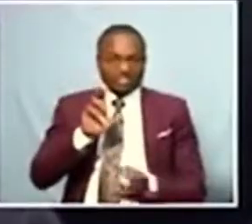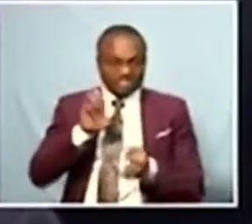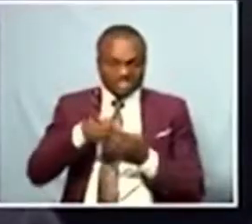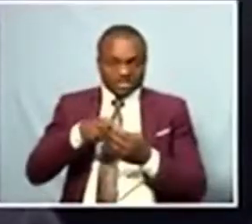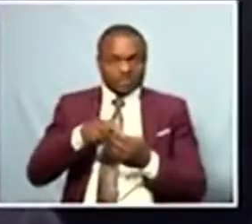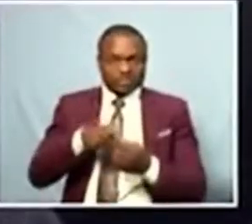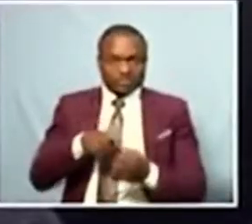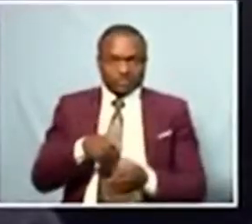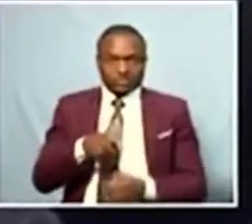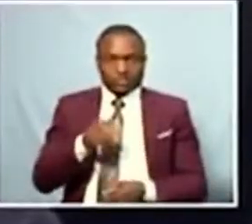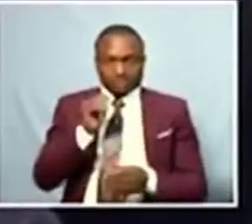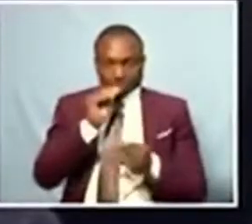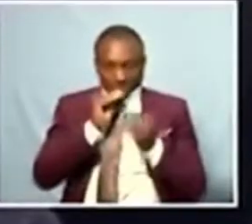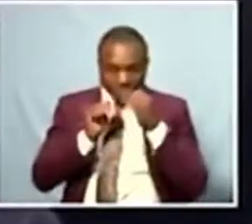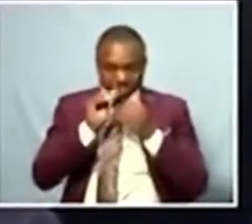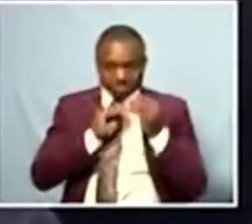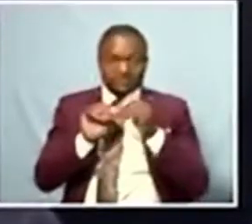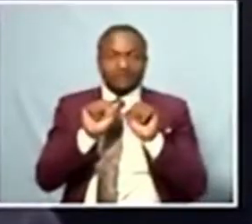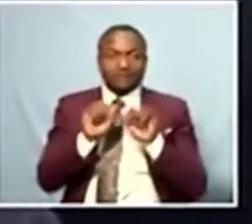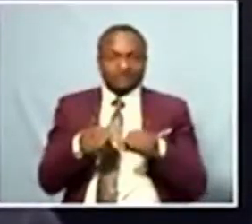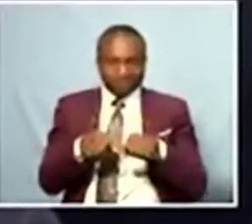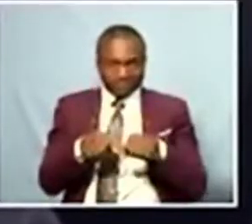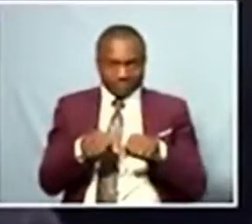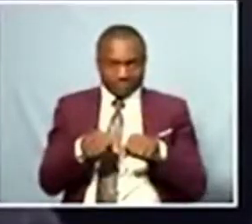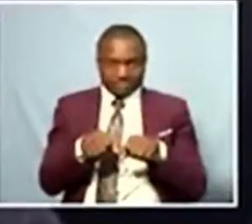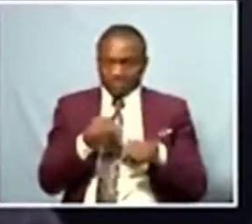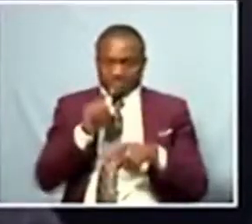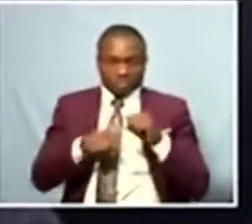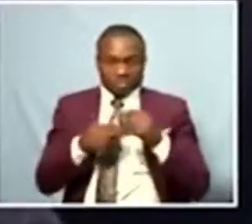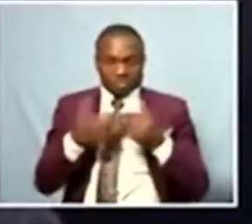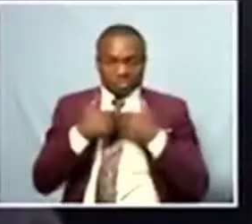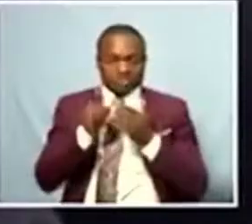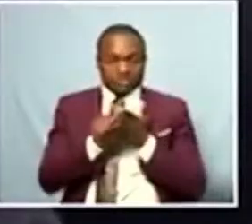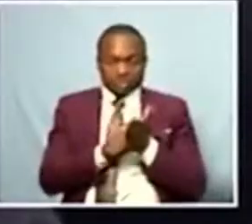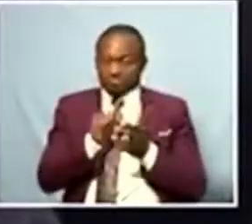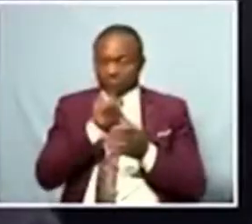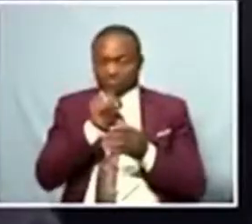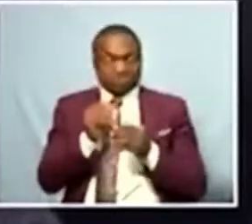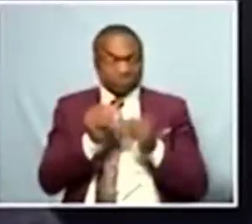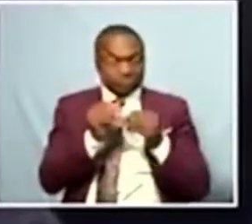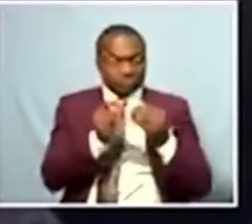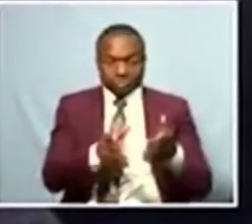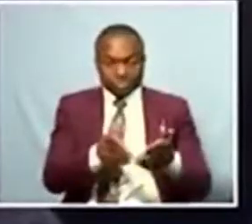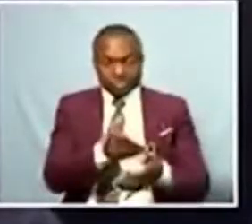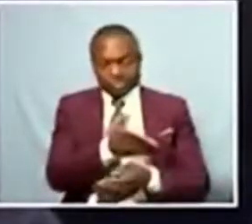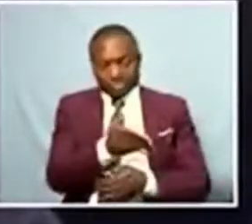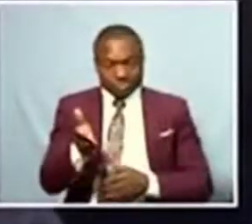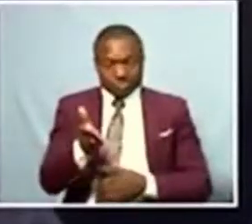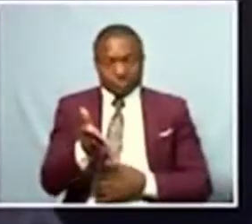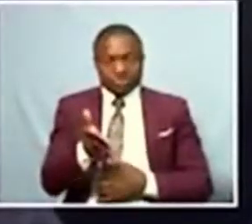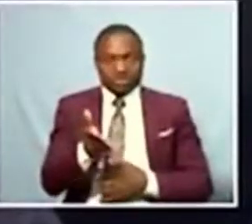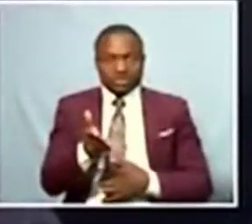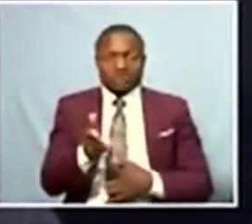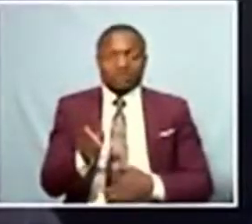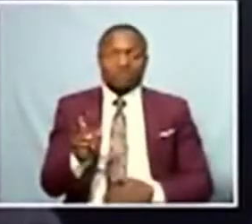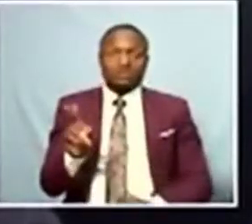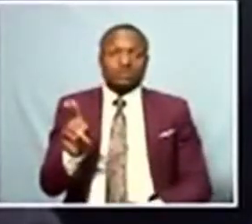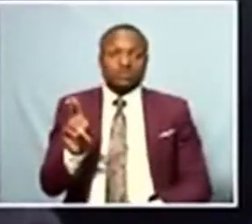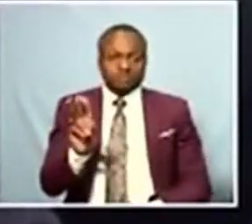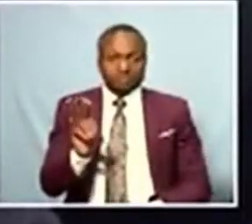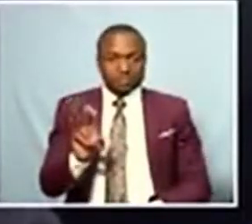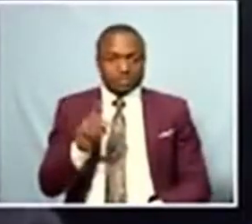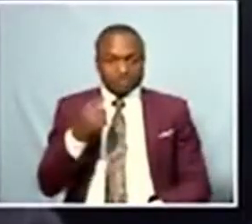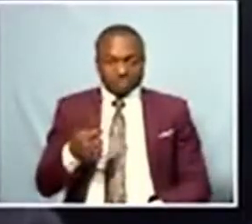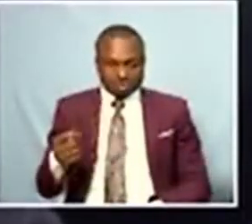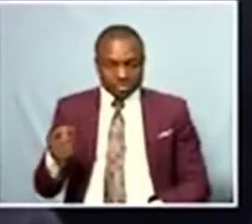was thought that we cannot have the law and not to give them this enforcement mechanism like giving